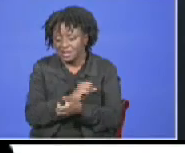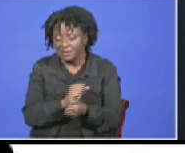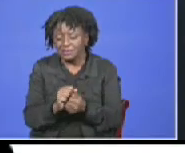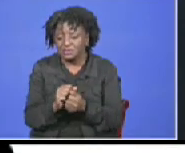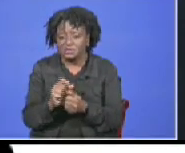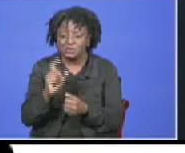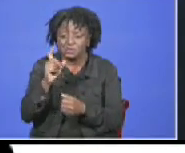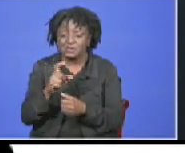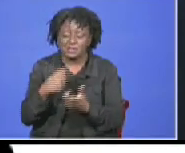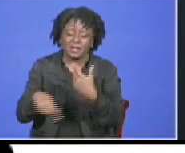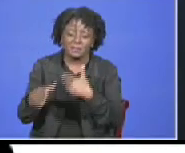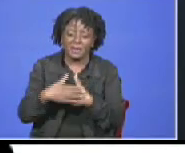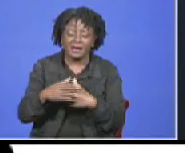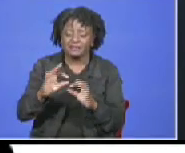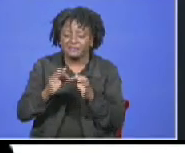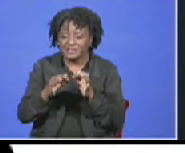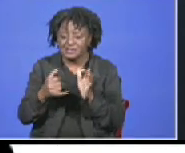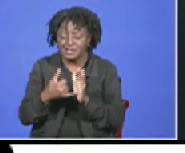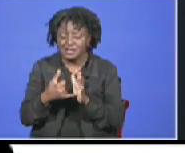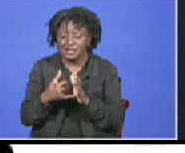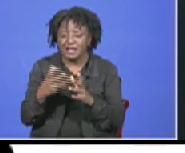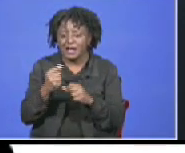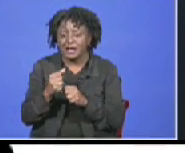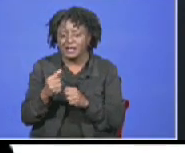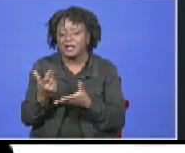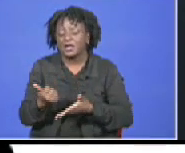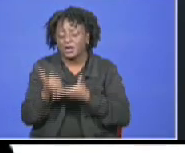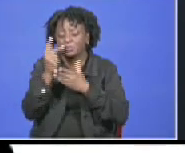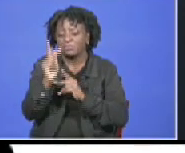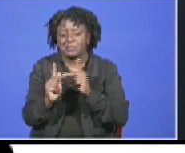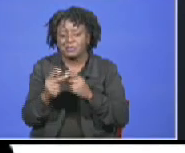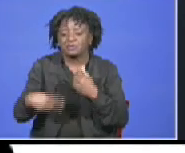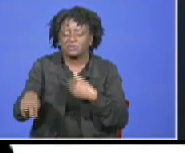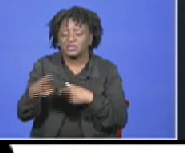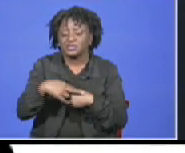and then get the people, try get some normalcy back in their life, you know.